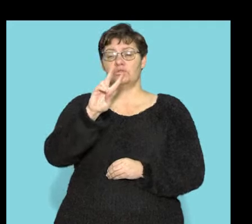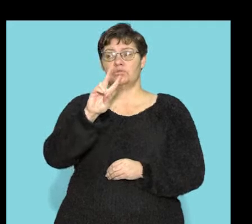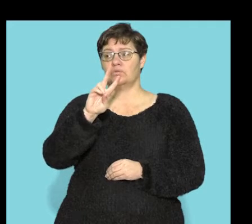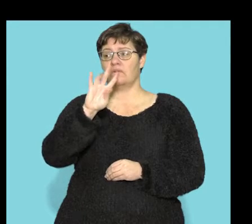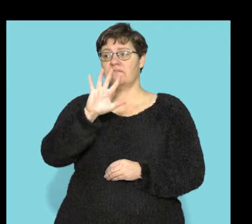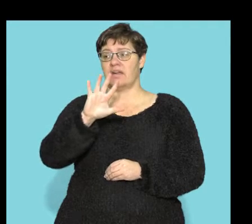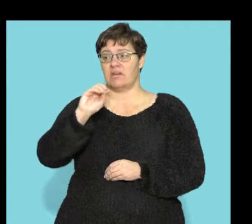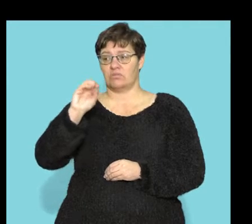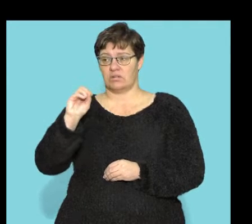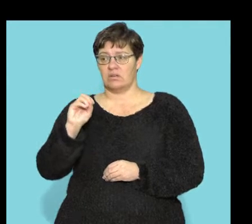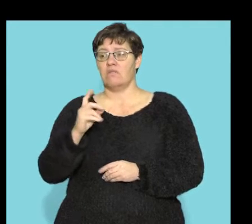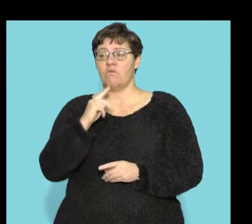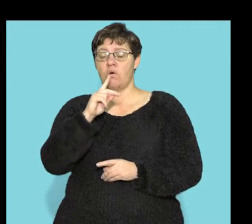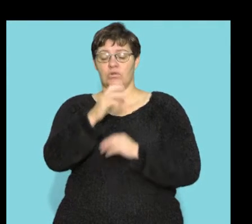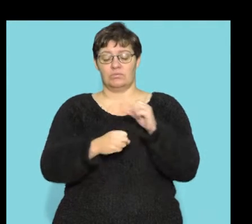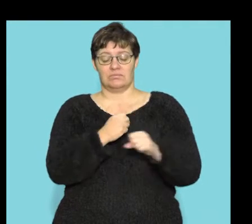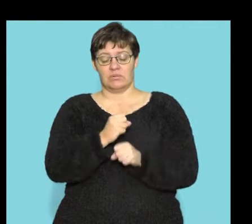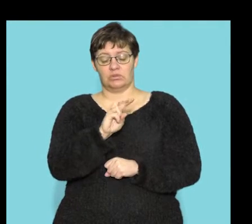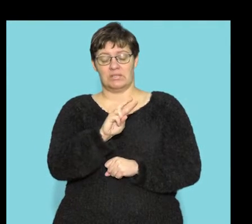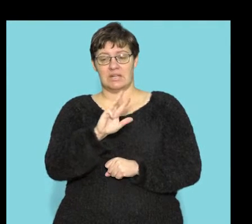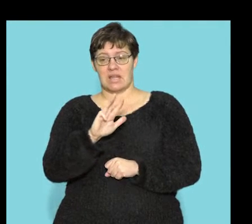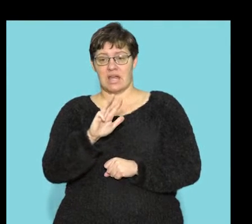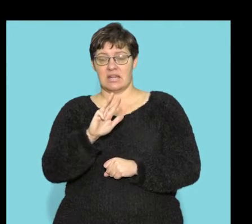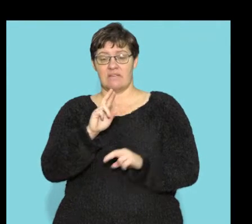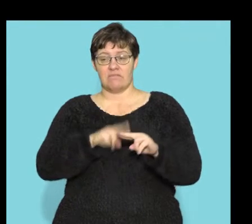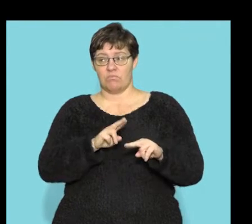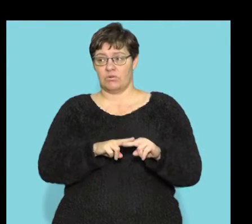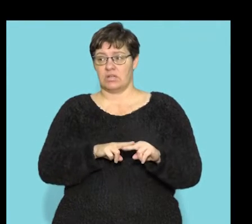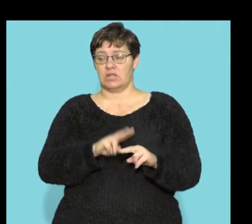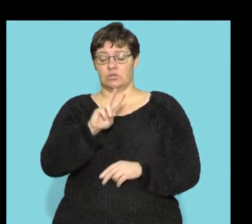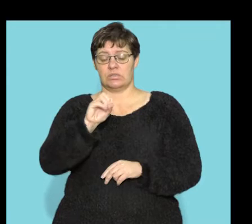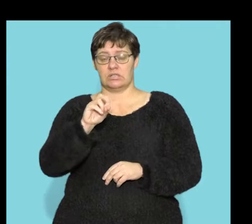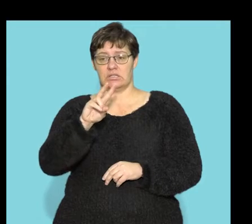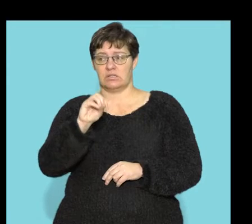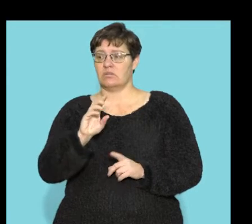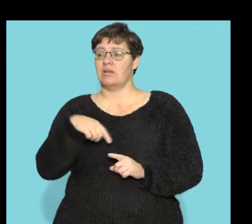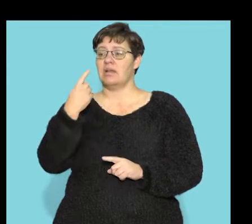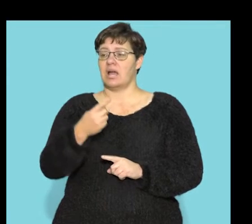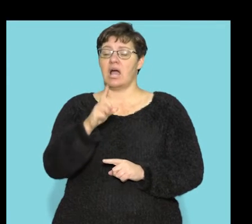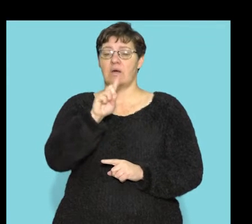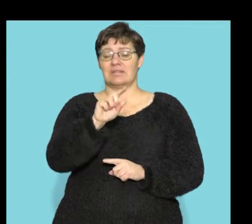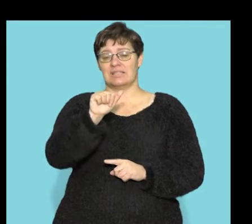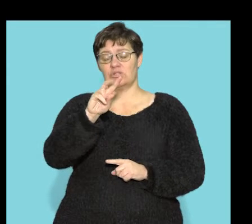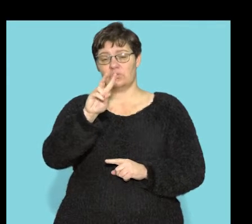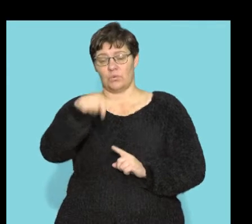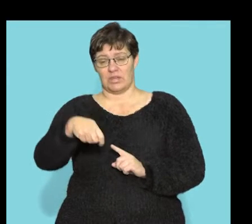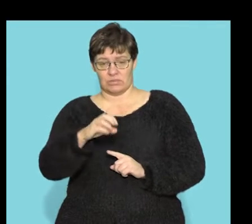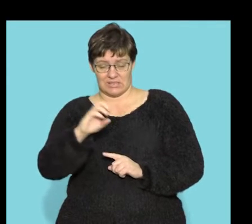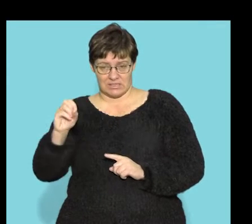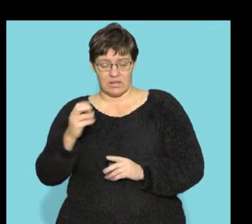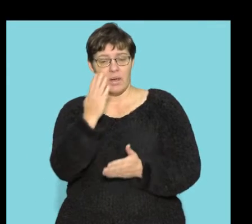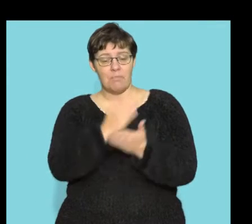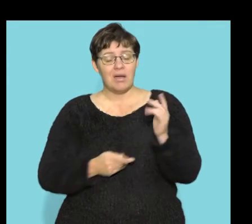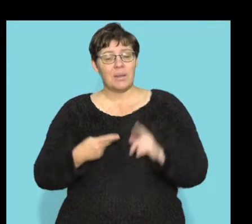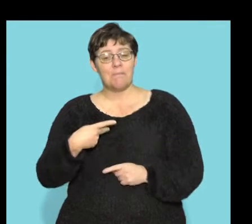year ended 29th of February. Interest for the next financial year is expected to be 162,000. Part of the loan will be